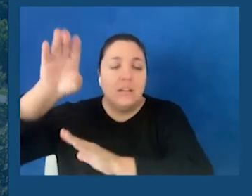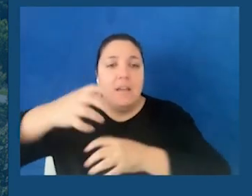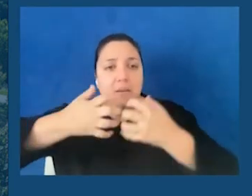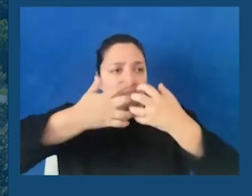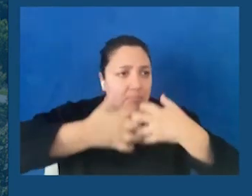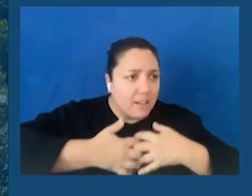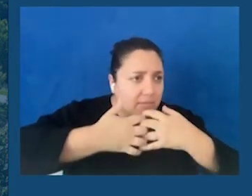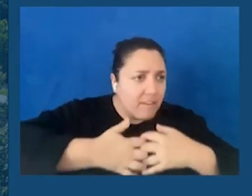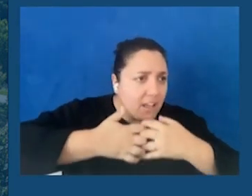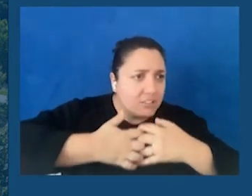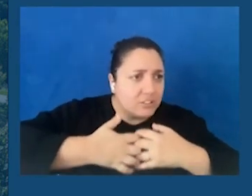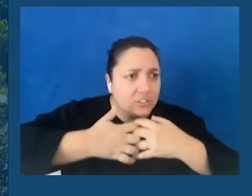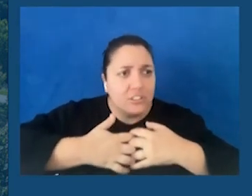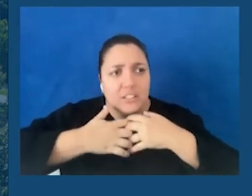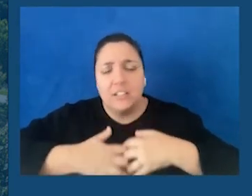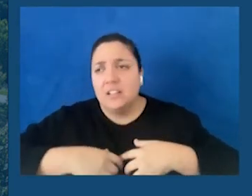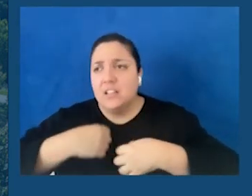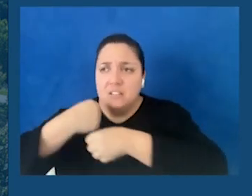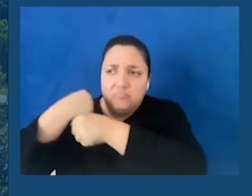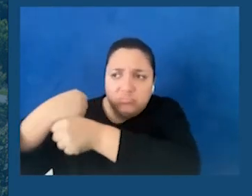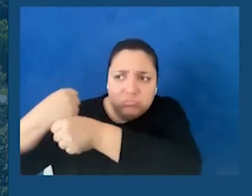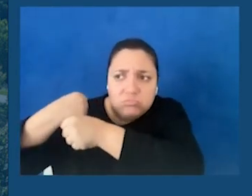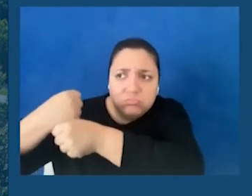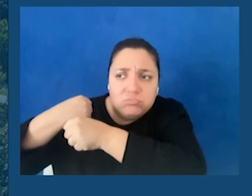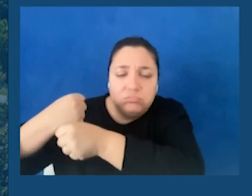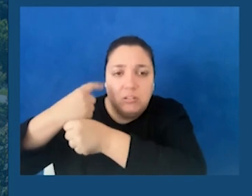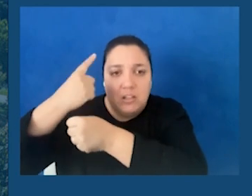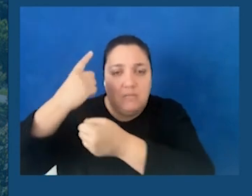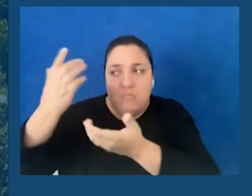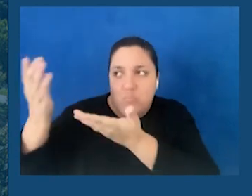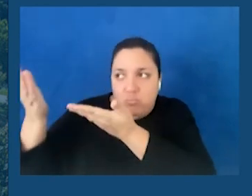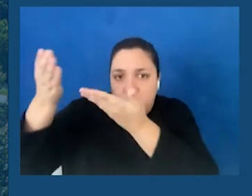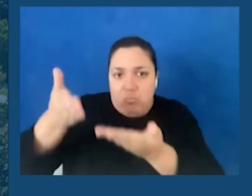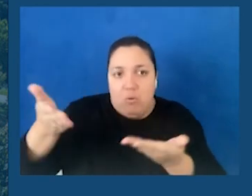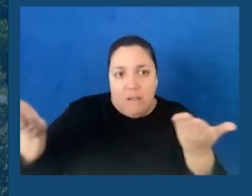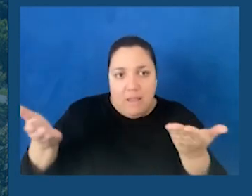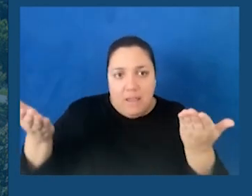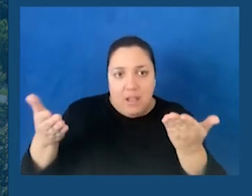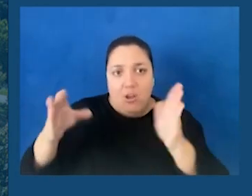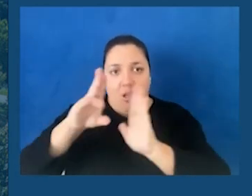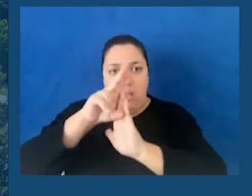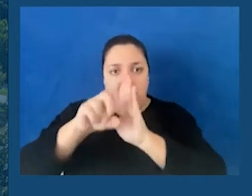and bringing people here to upstate New York because they had no access before.